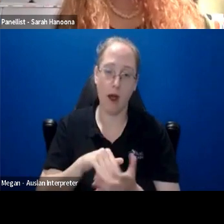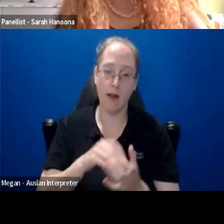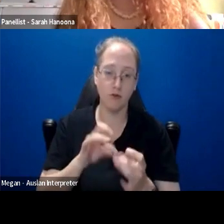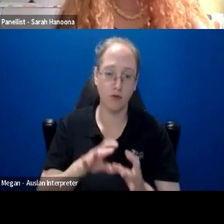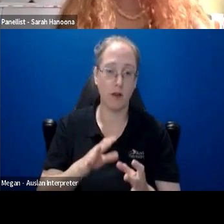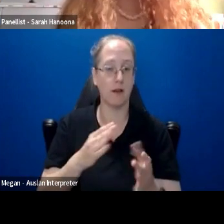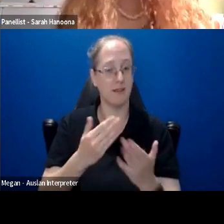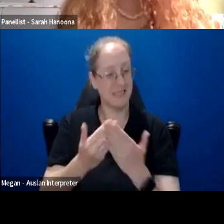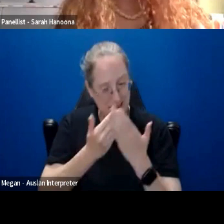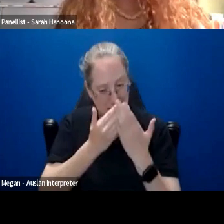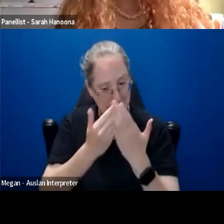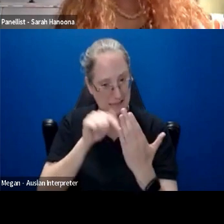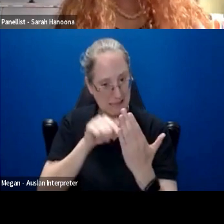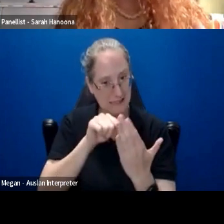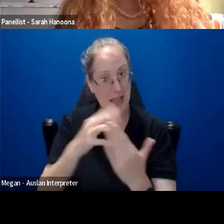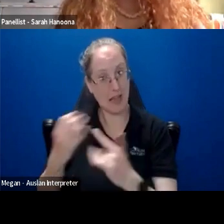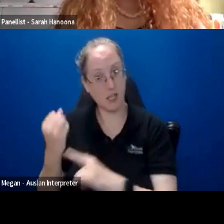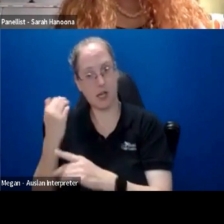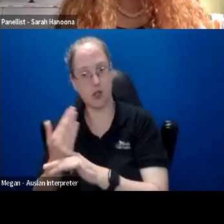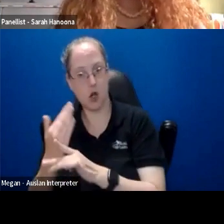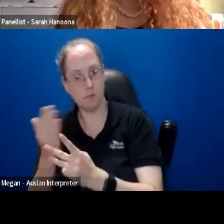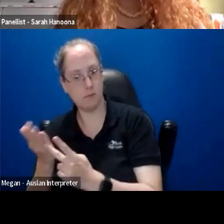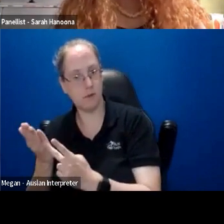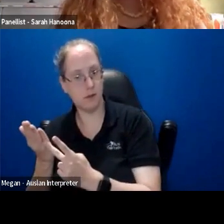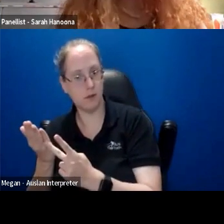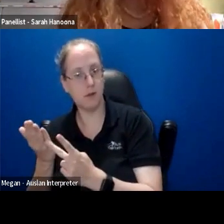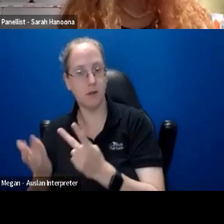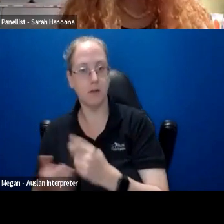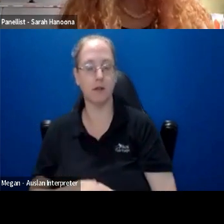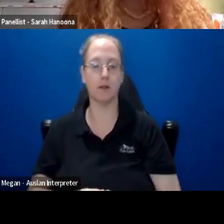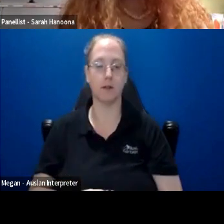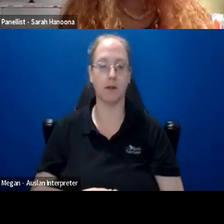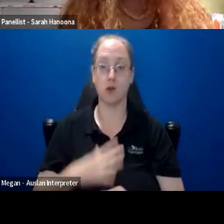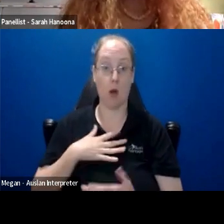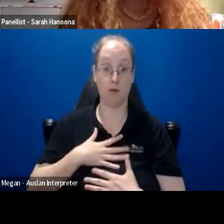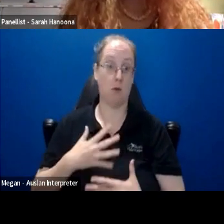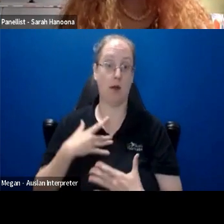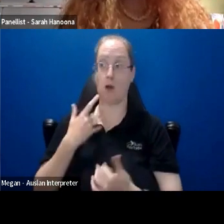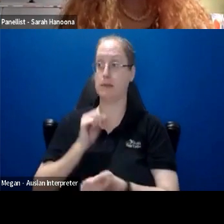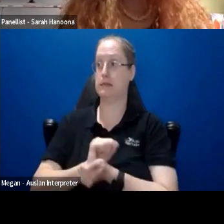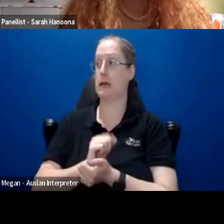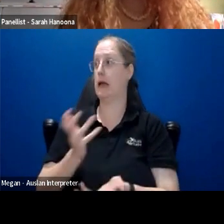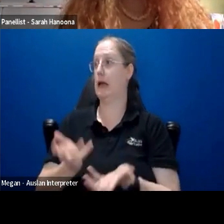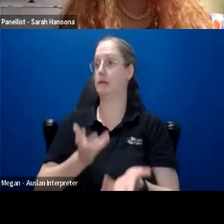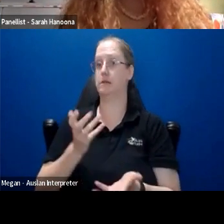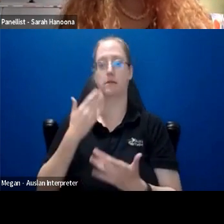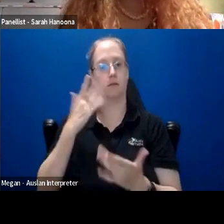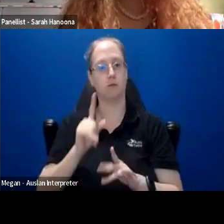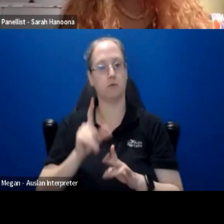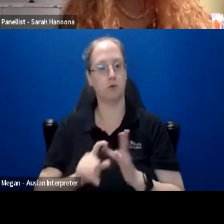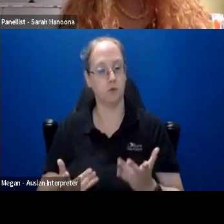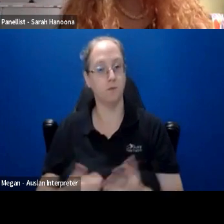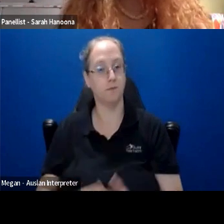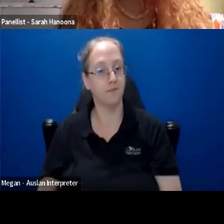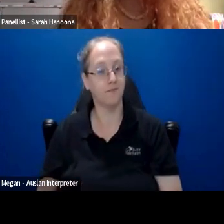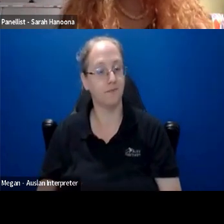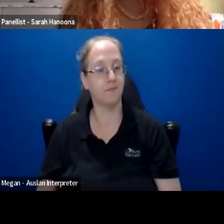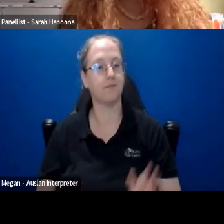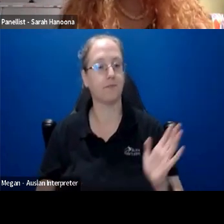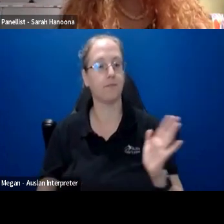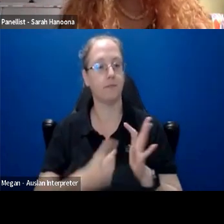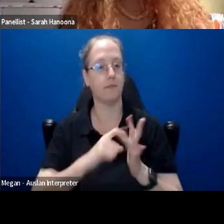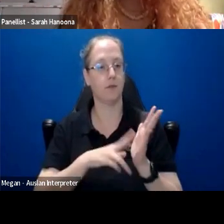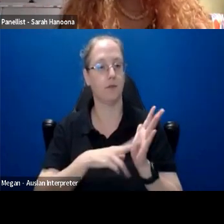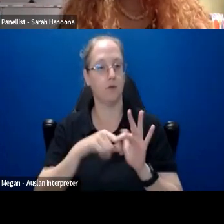and getting a job. I was really surprised that I'm stuck and I have no idea what to do. Thank you, Pawana.